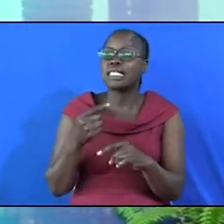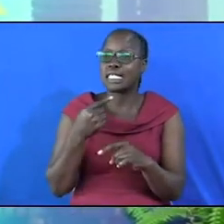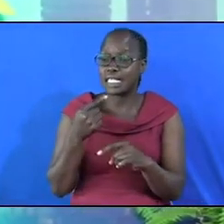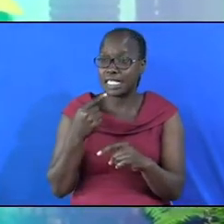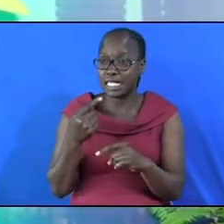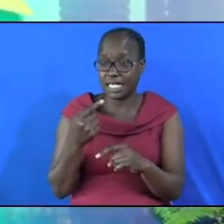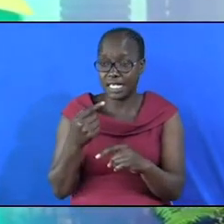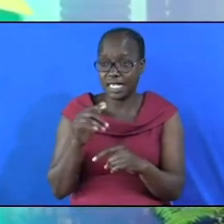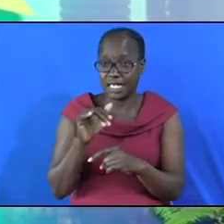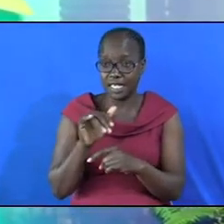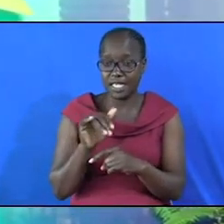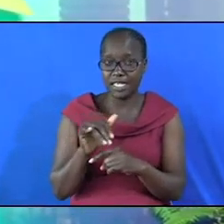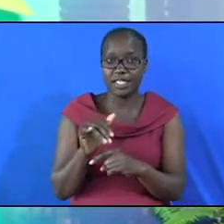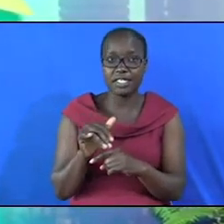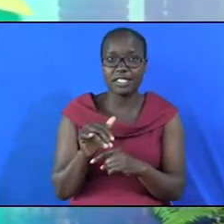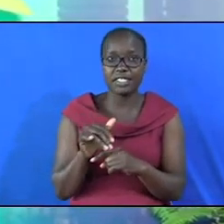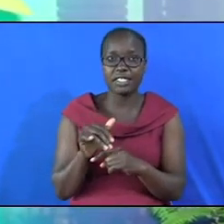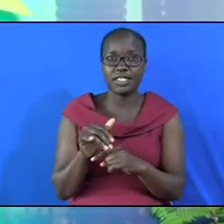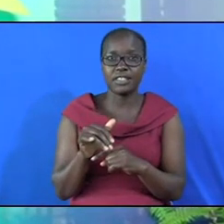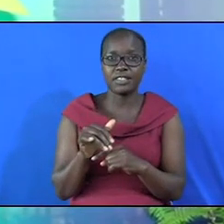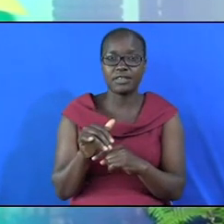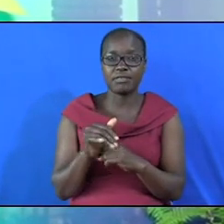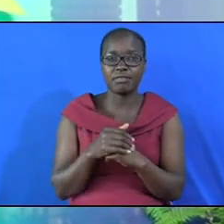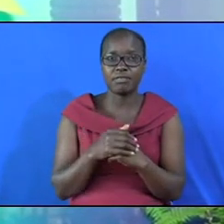saying that